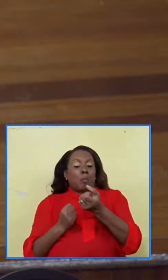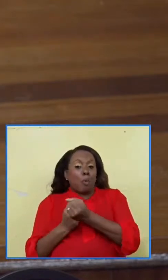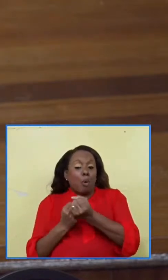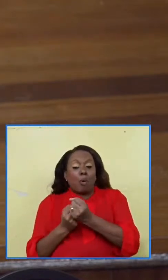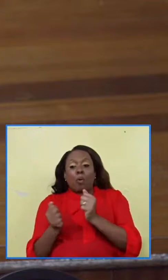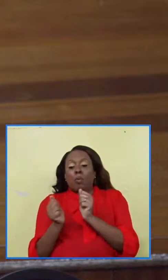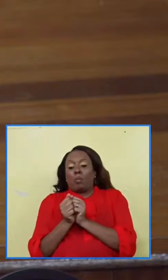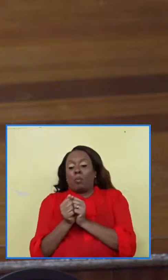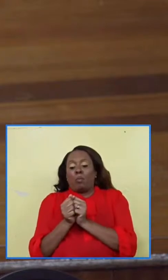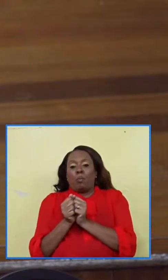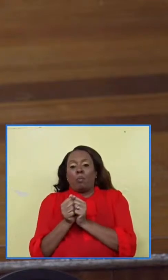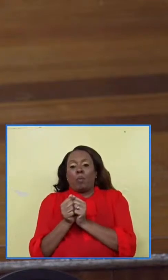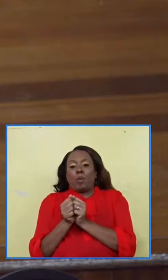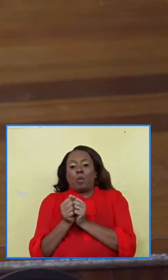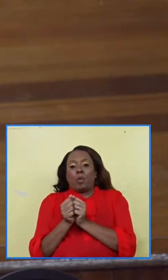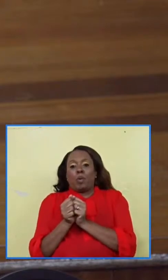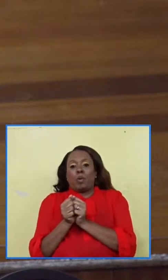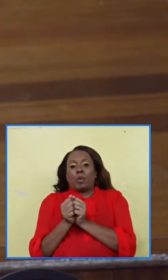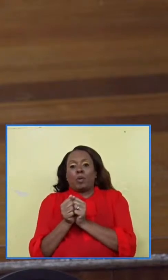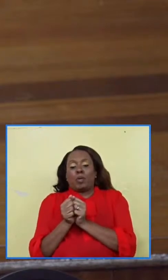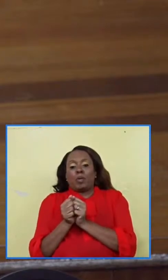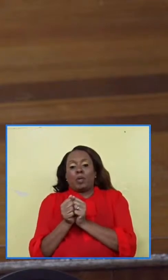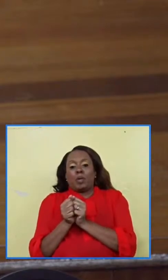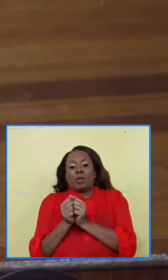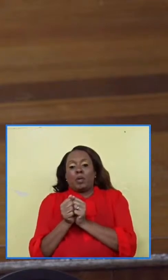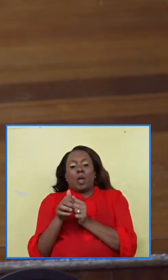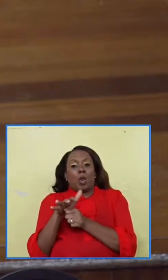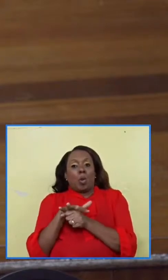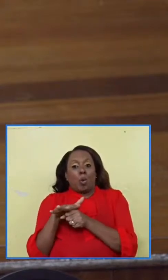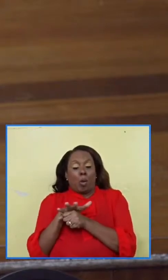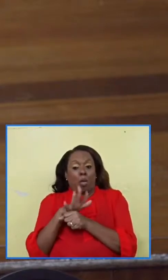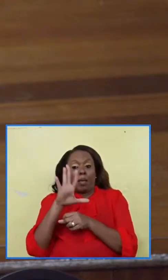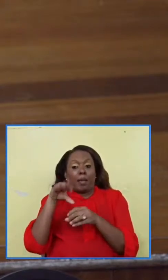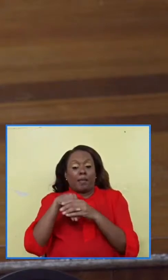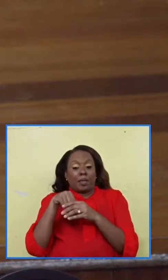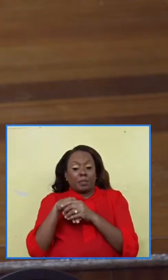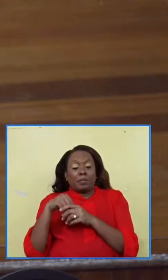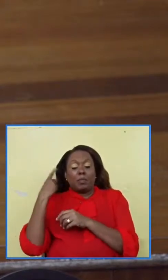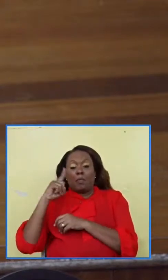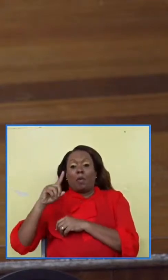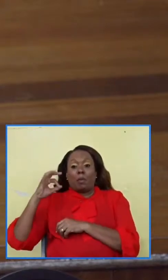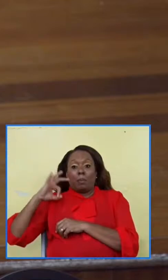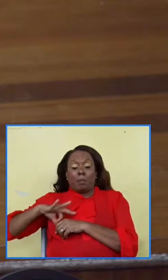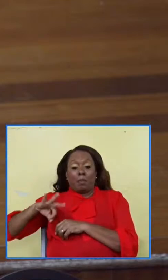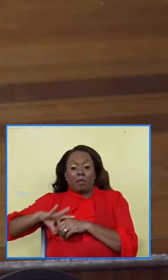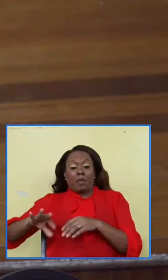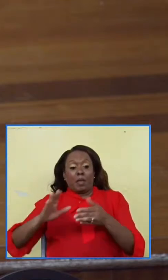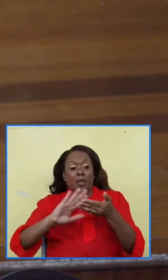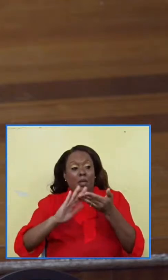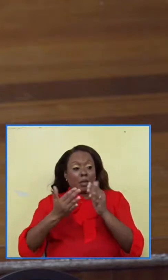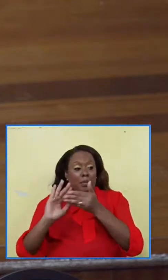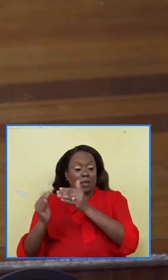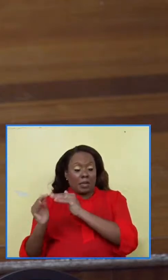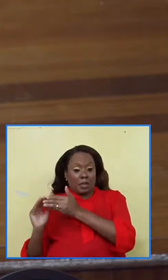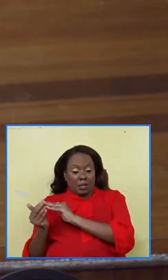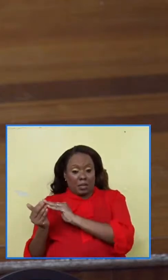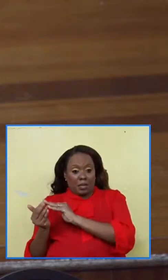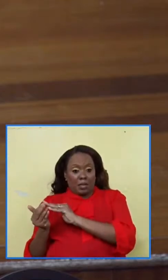the benefit that the society will gain from that